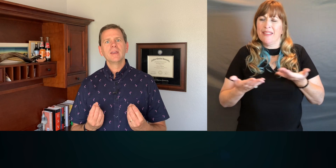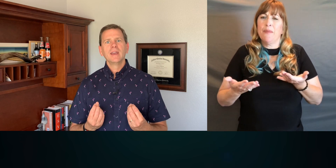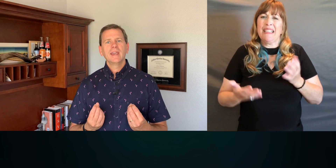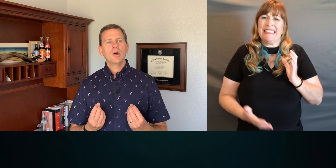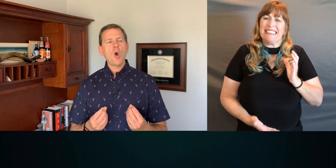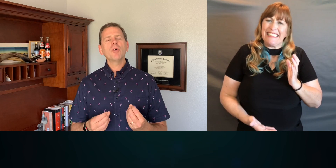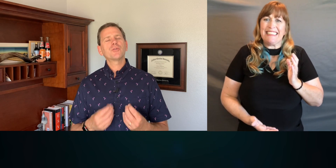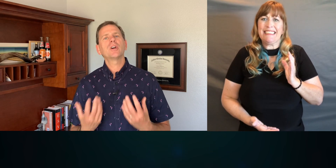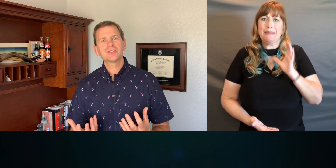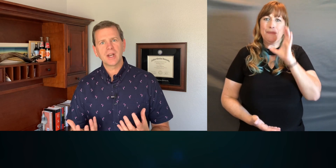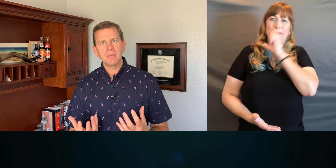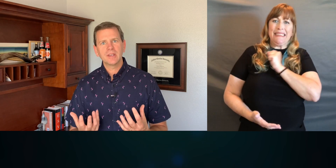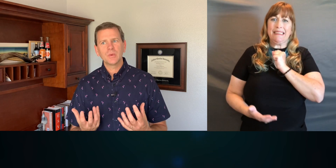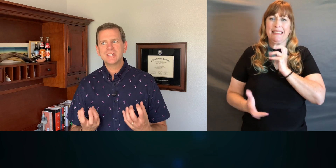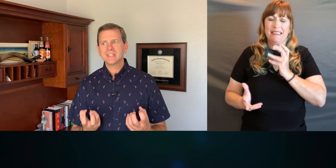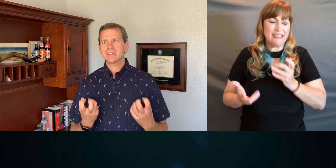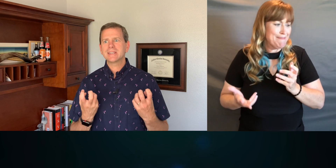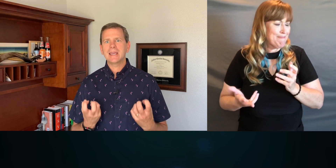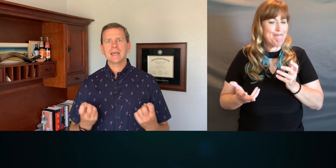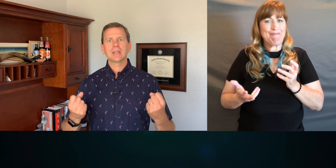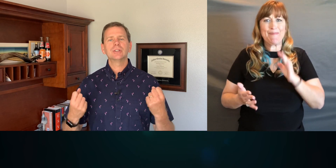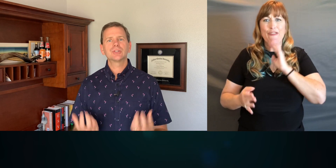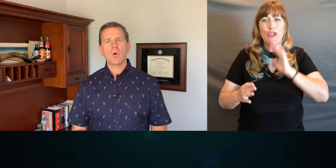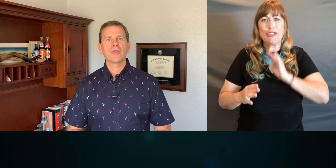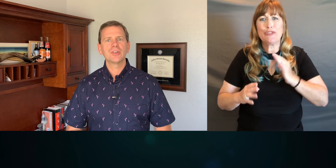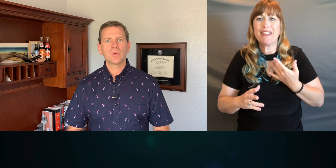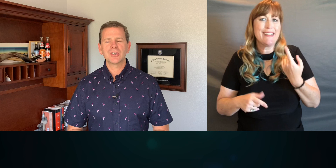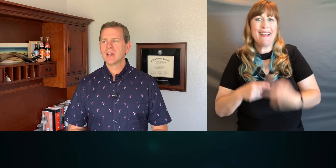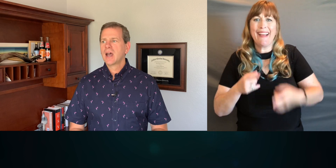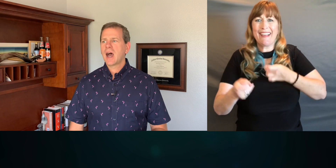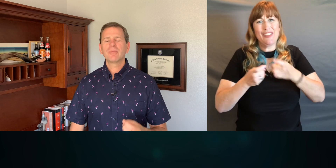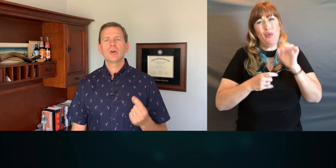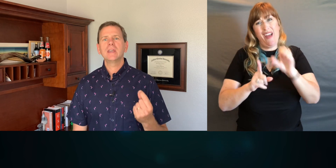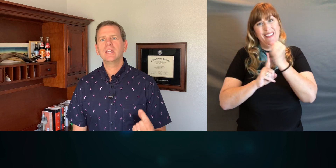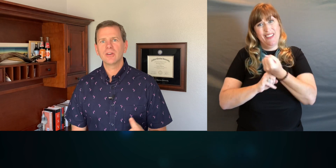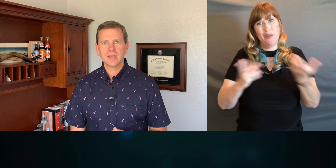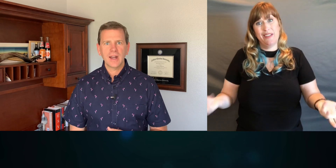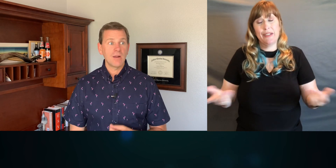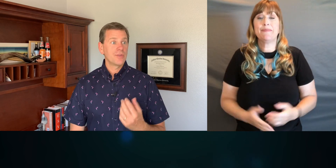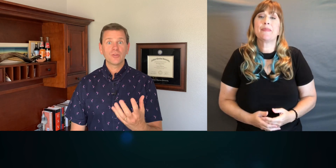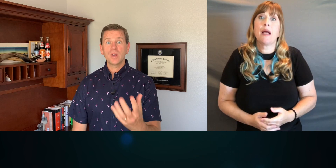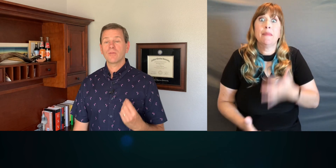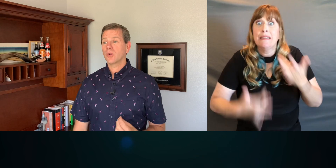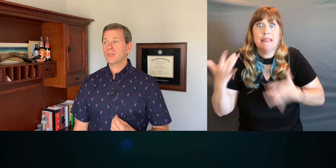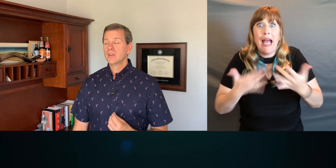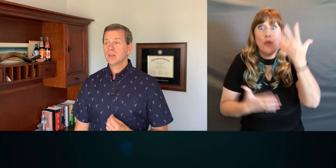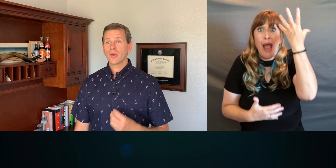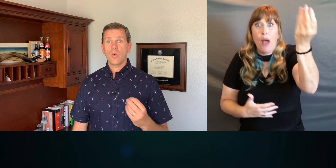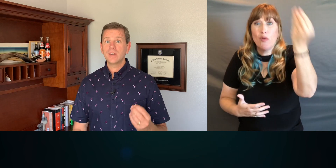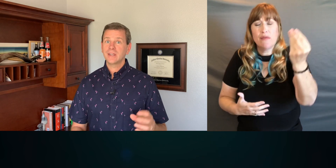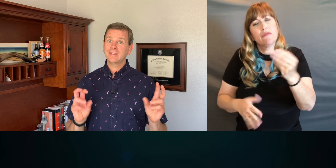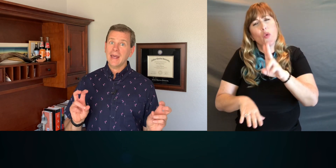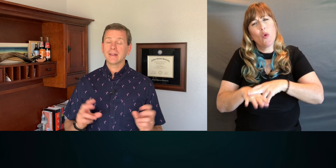And almost frustrating, because we just can't control the situation. I'm so eager to get out. This week, of course, you